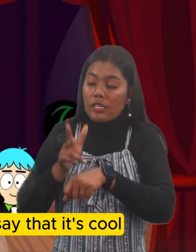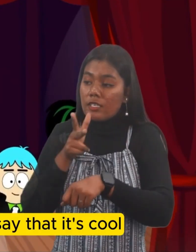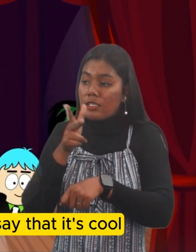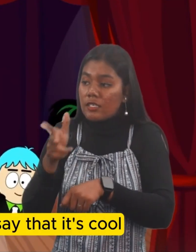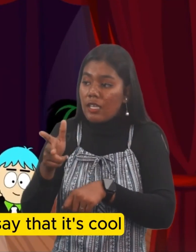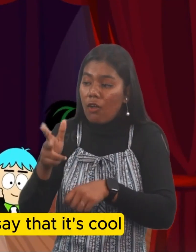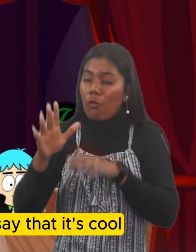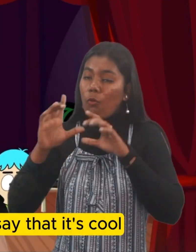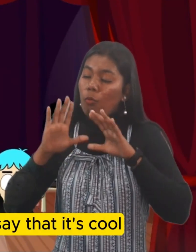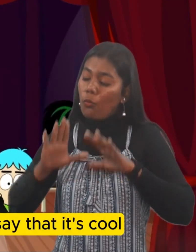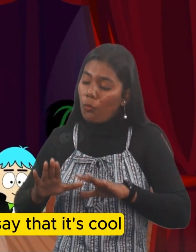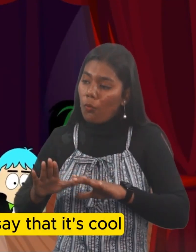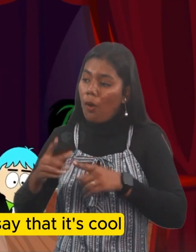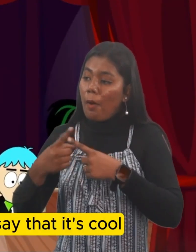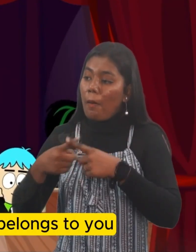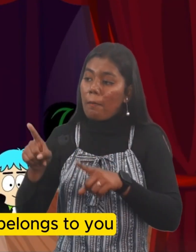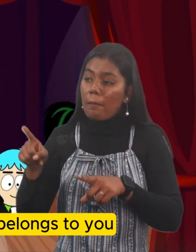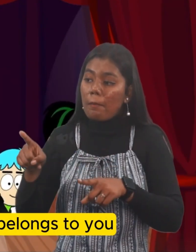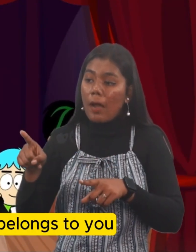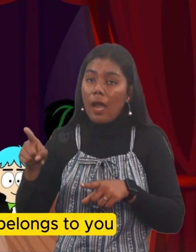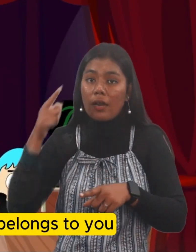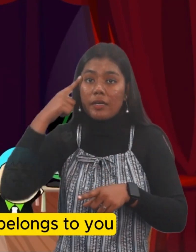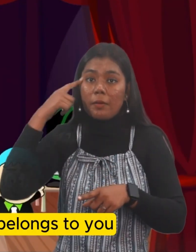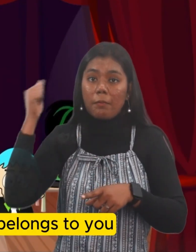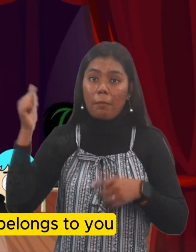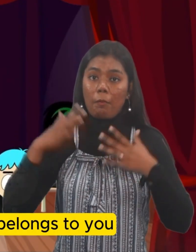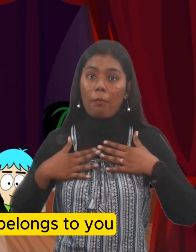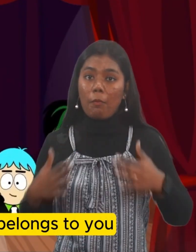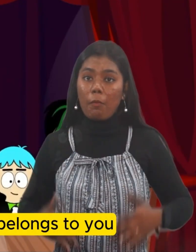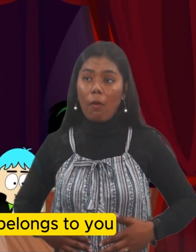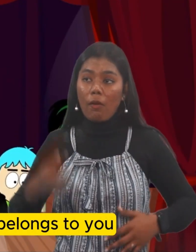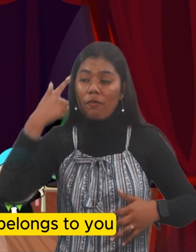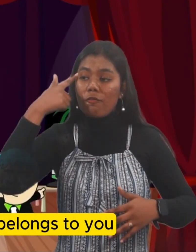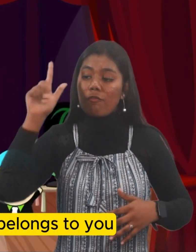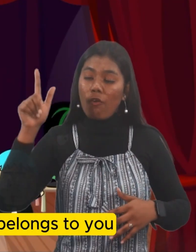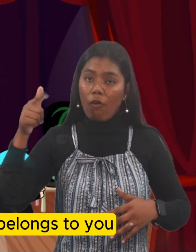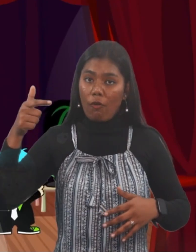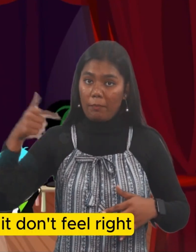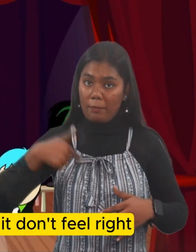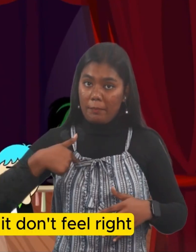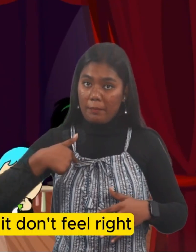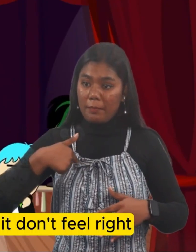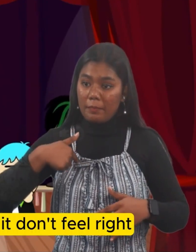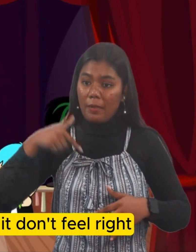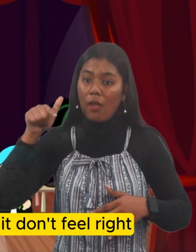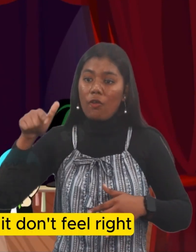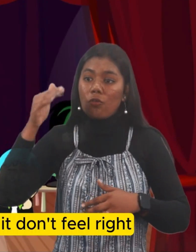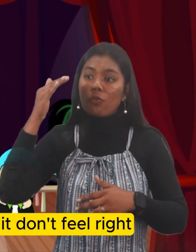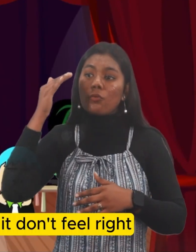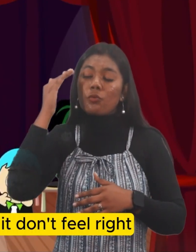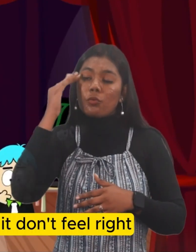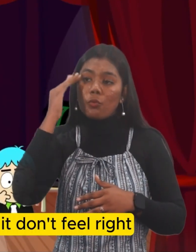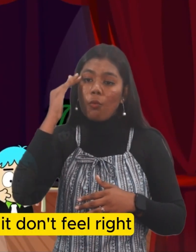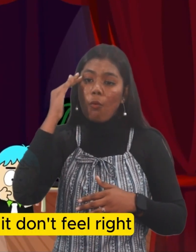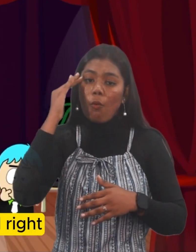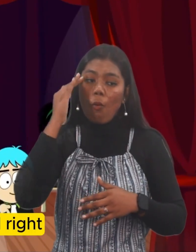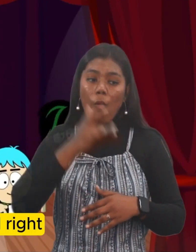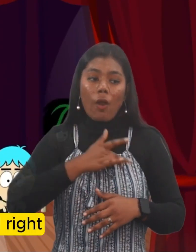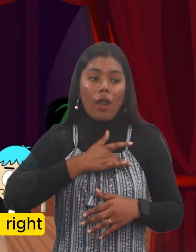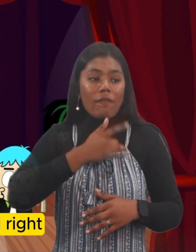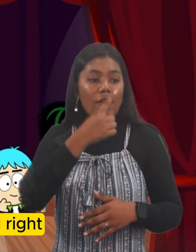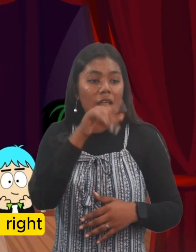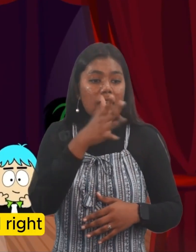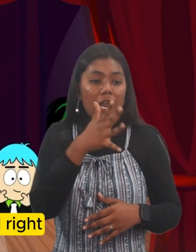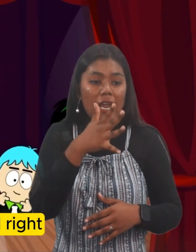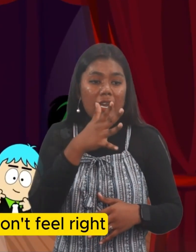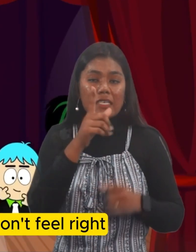People can touch you and say that it's cool, but remember your body belongs to you. You're the one who knows if it don't feel right, and if it